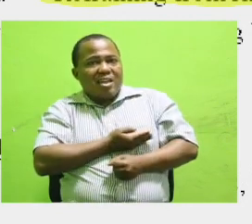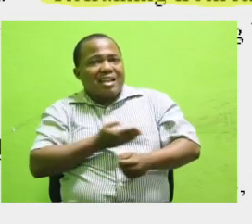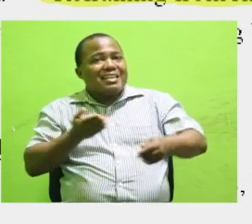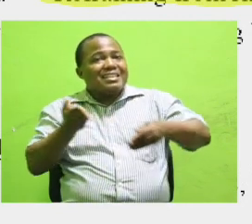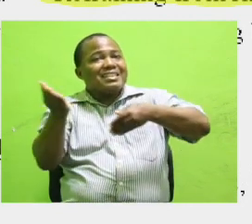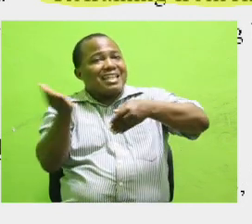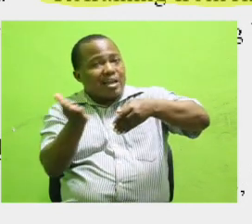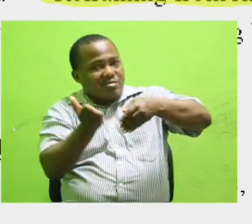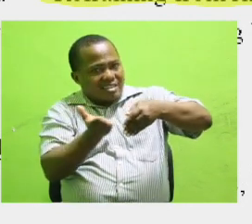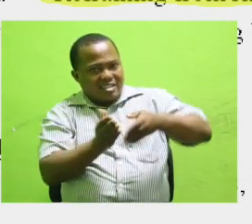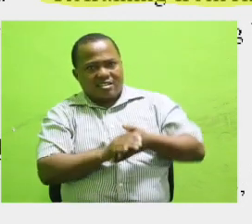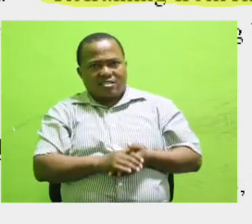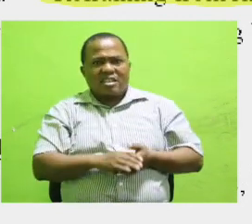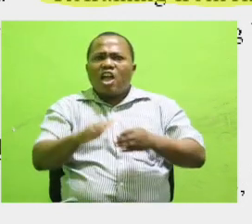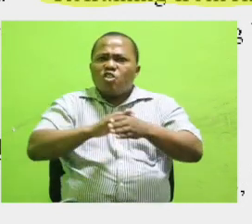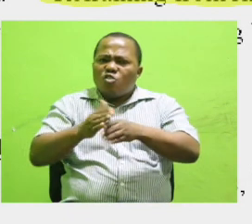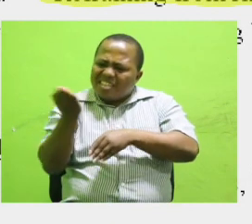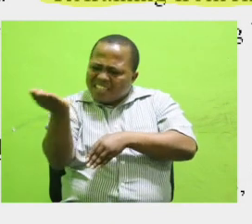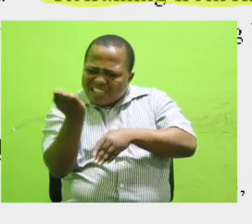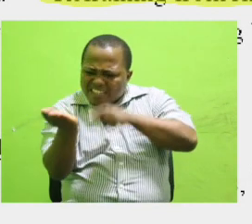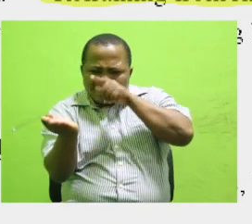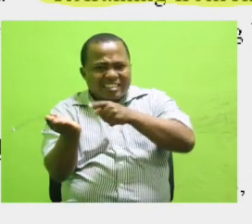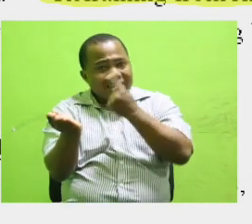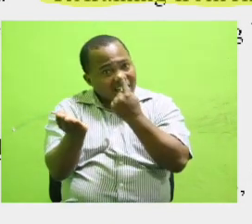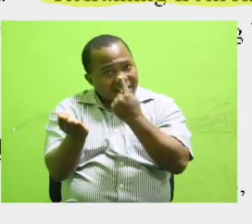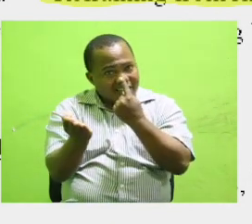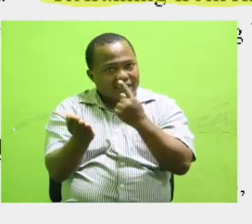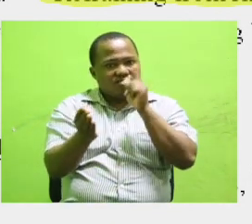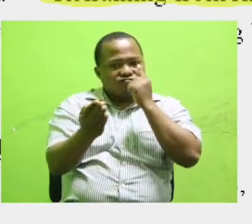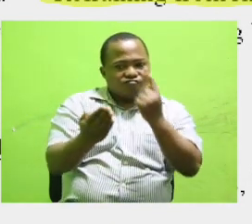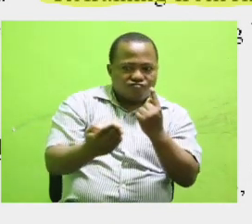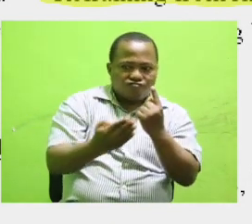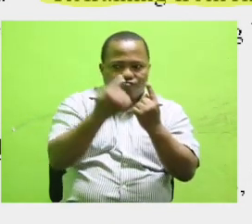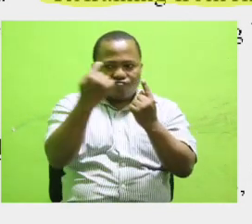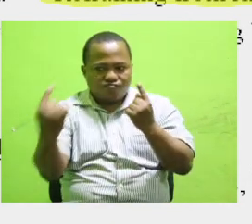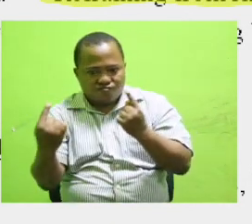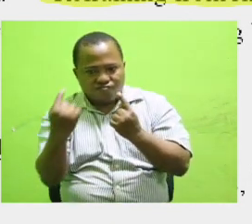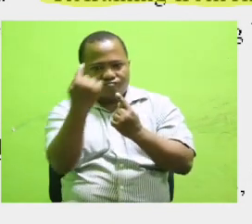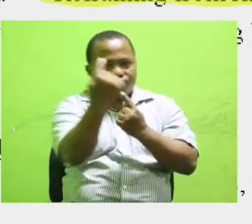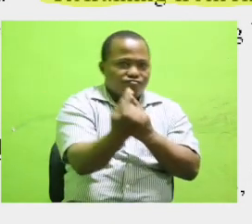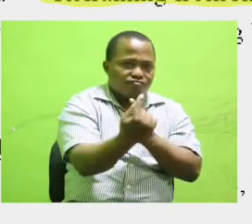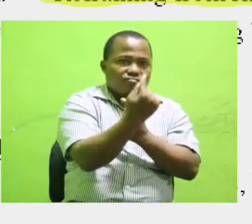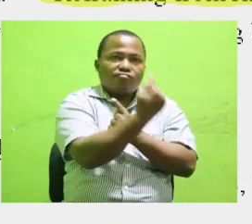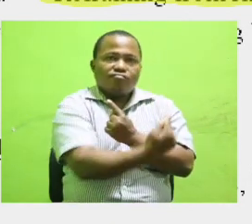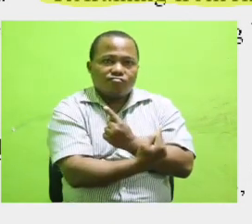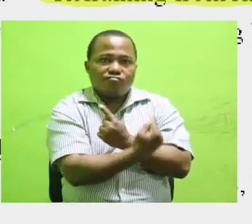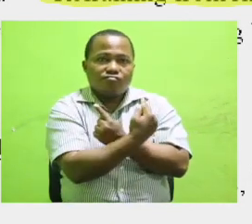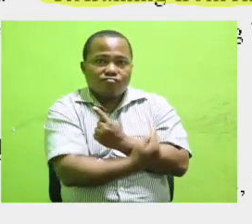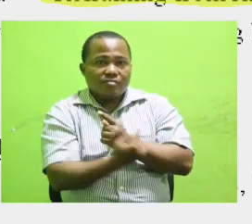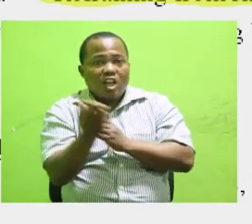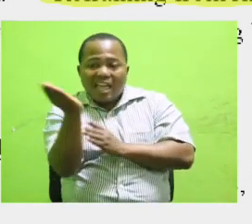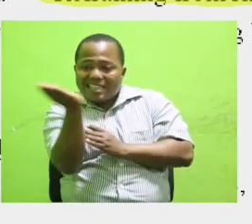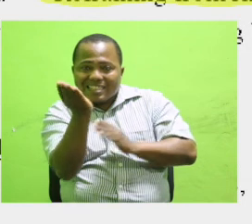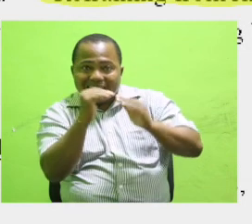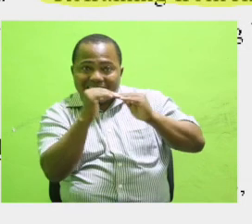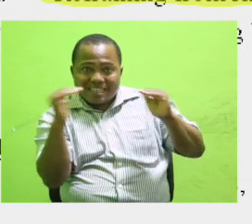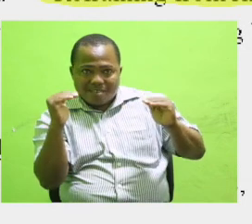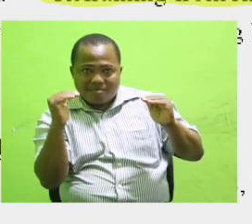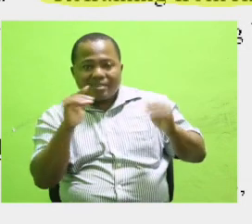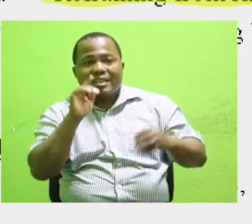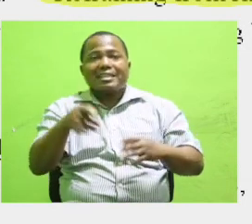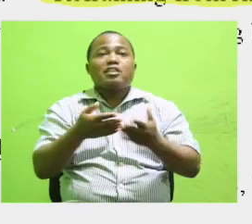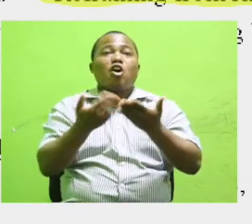blade but he's infected with HIV AIDS, if he cuts himself by bad luck with